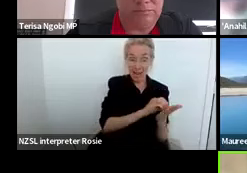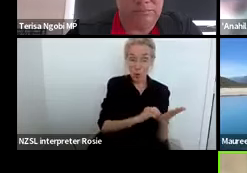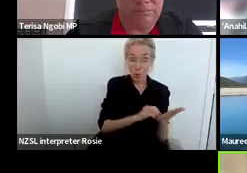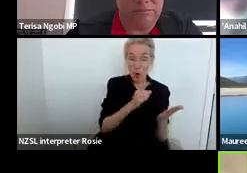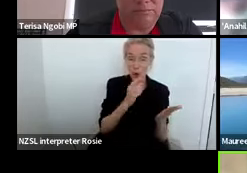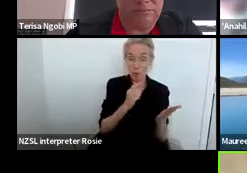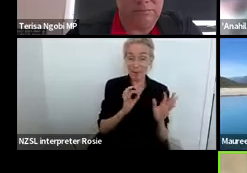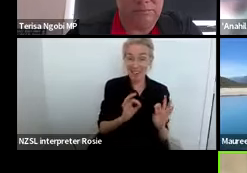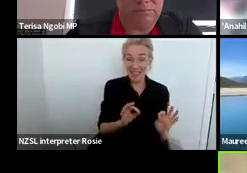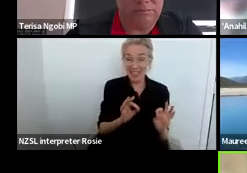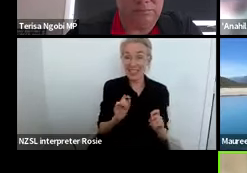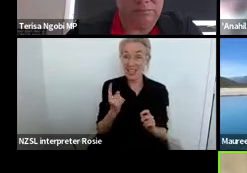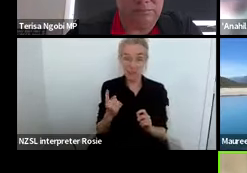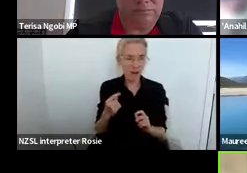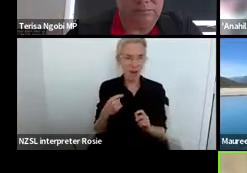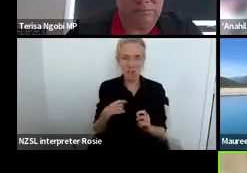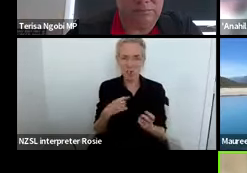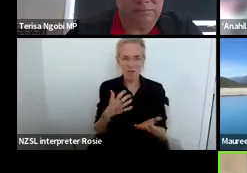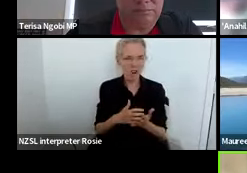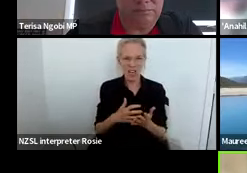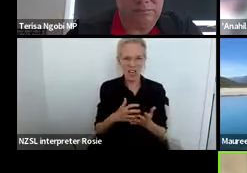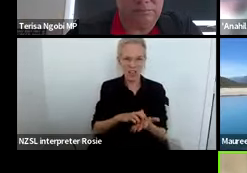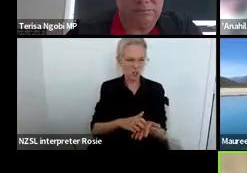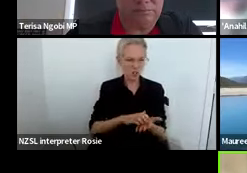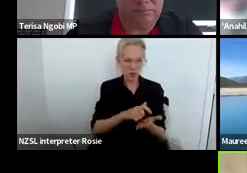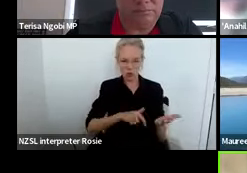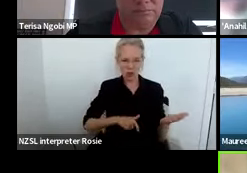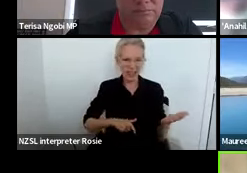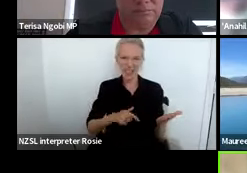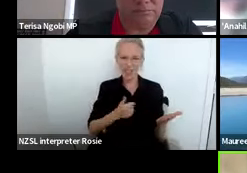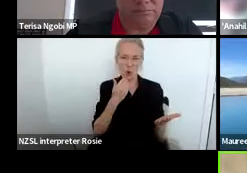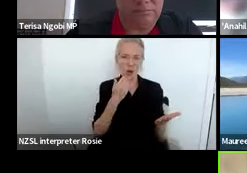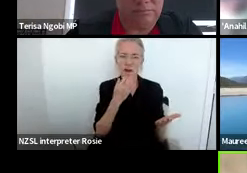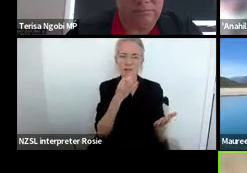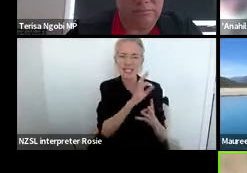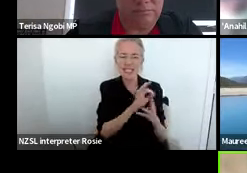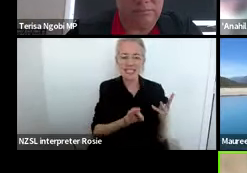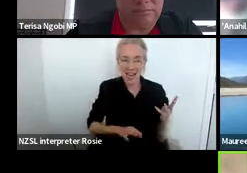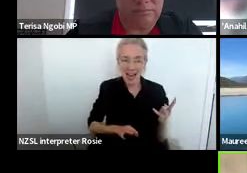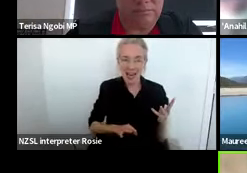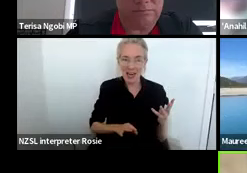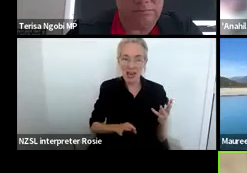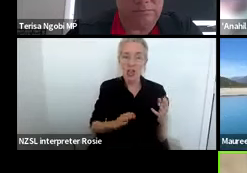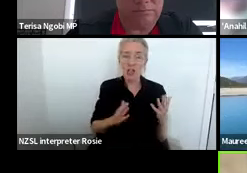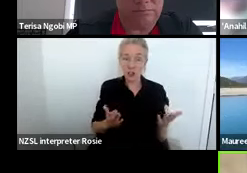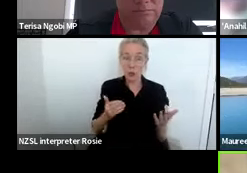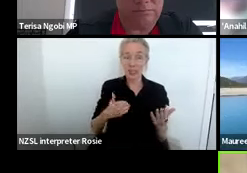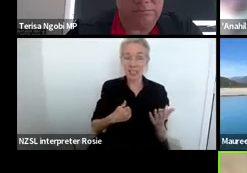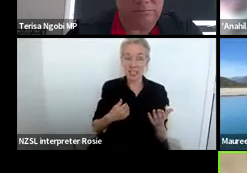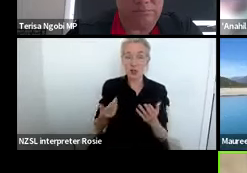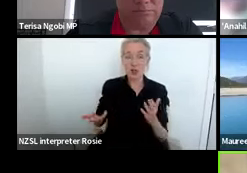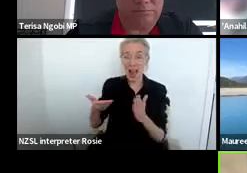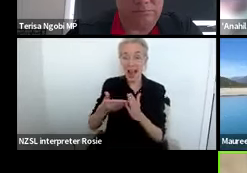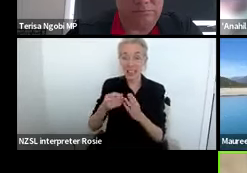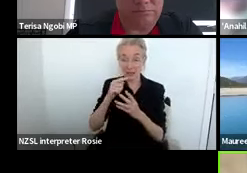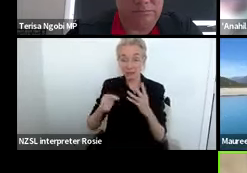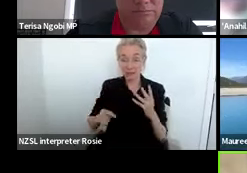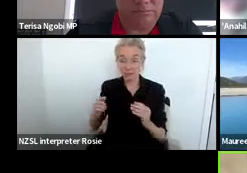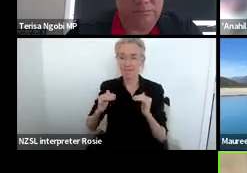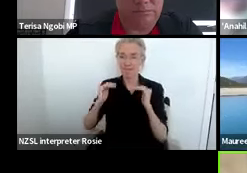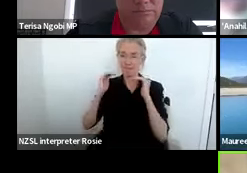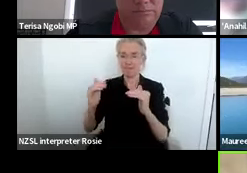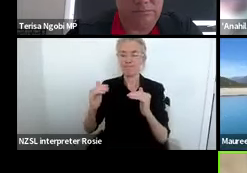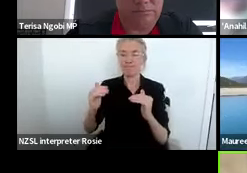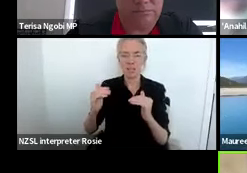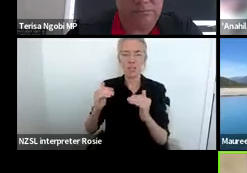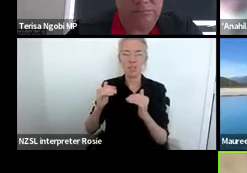what it needs to be in order to be effective and in order to create a society that everybody agrees that we want. So